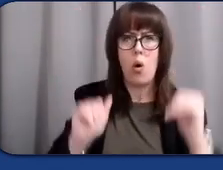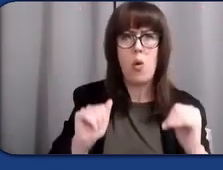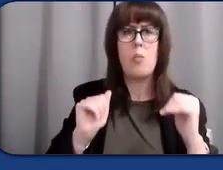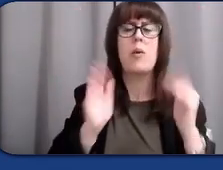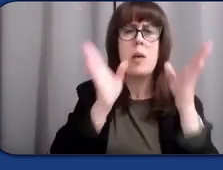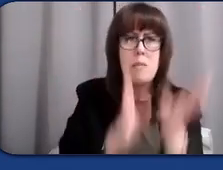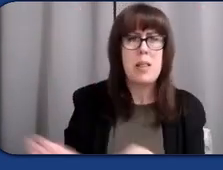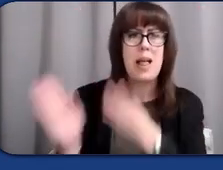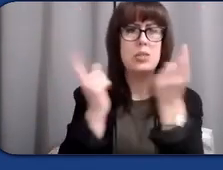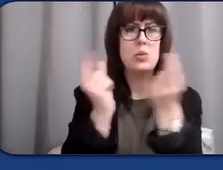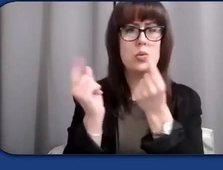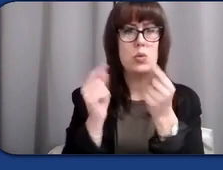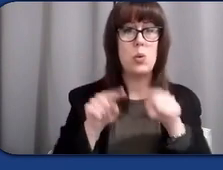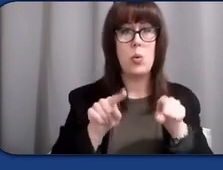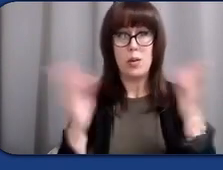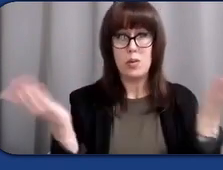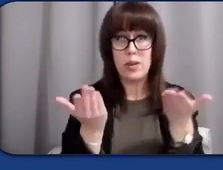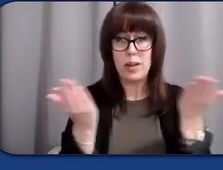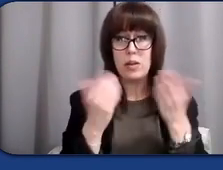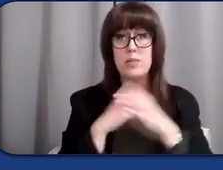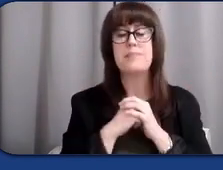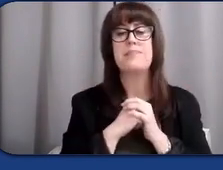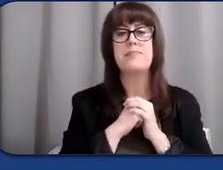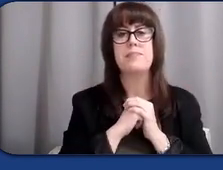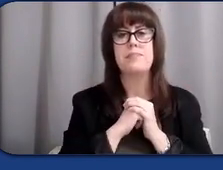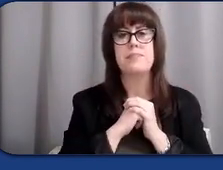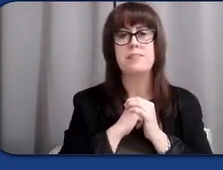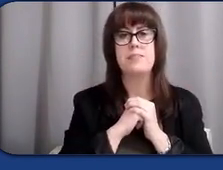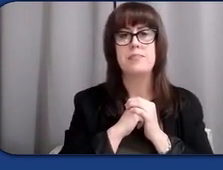do when you're here?